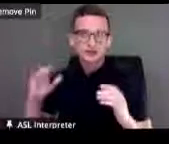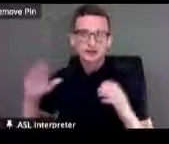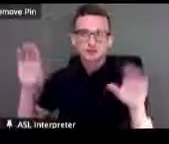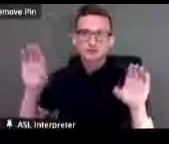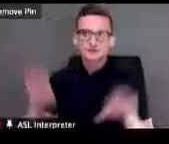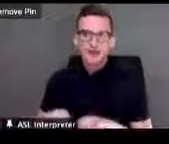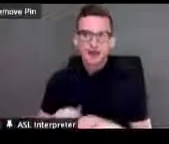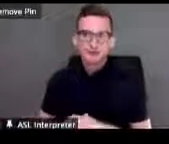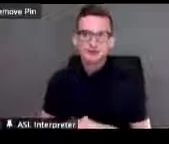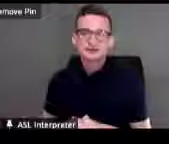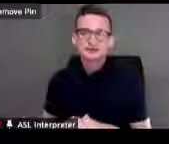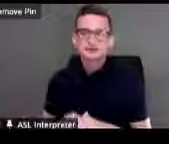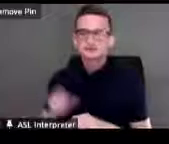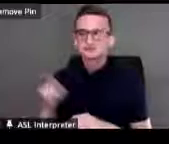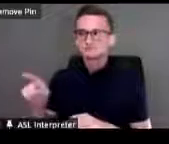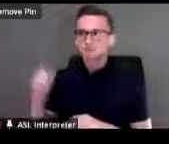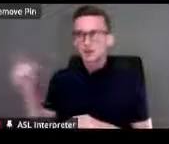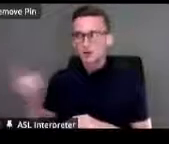wildfires.